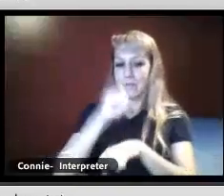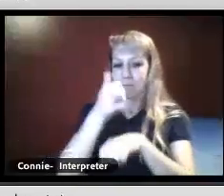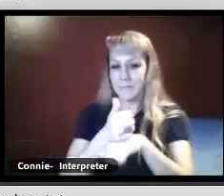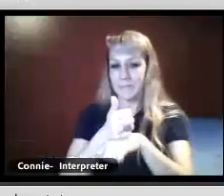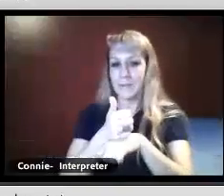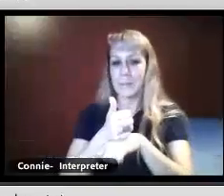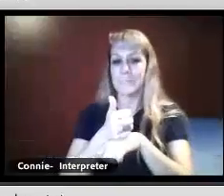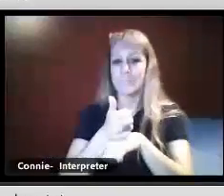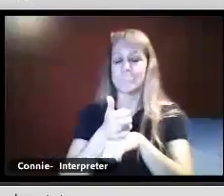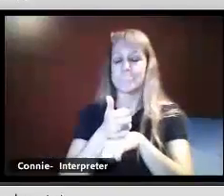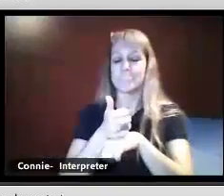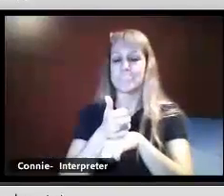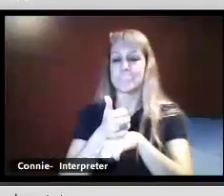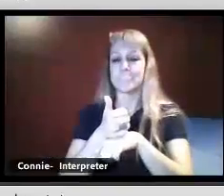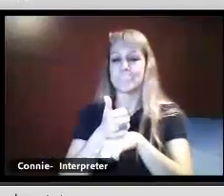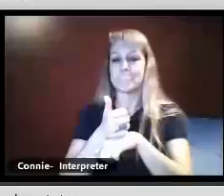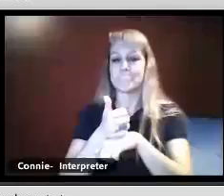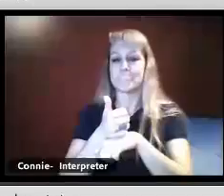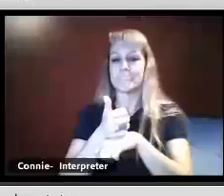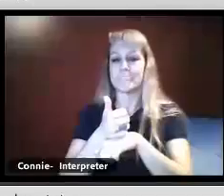they've